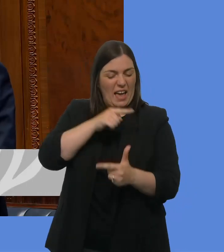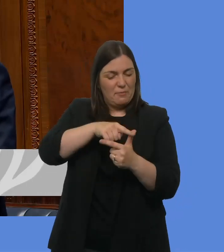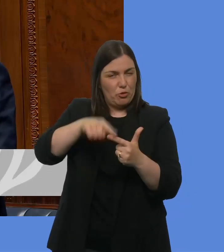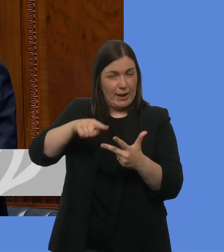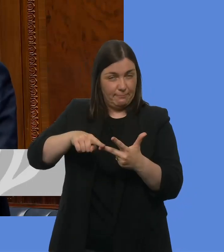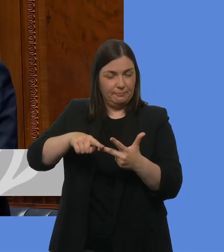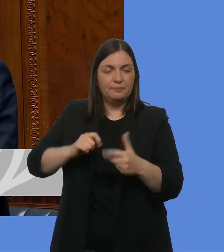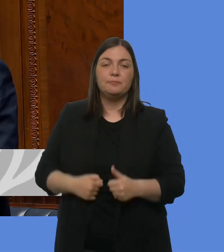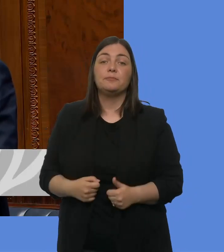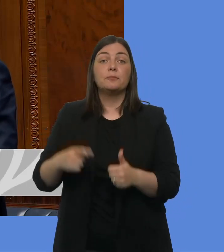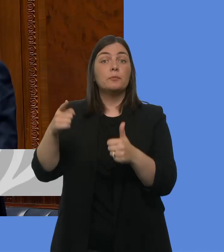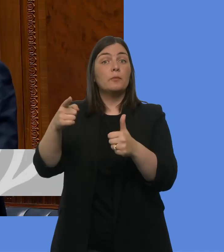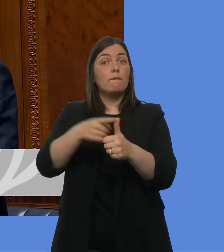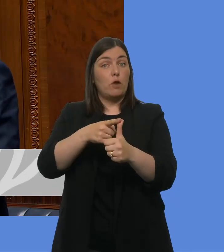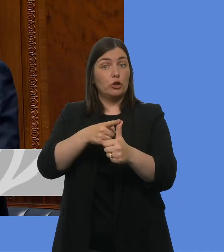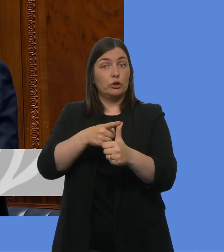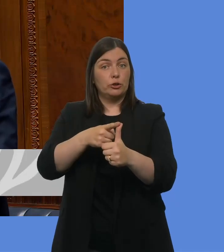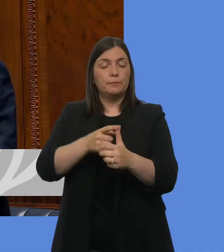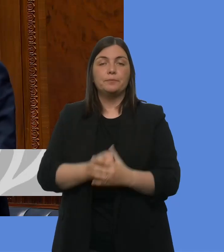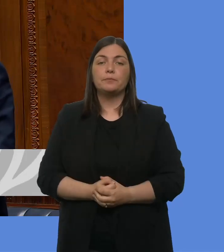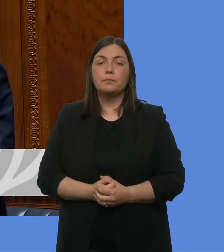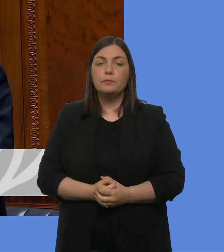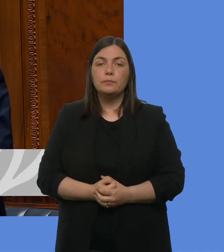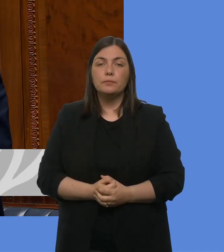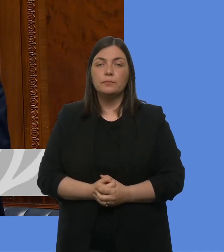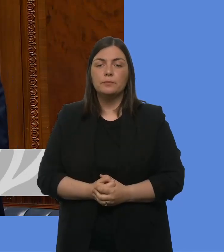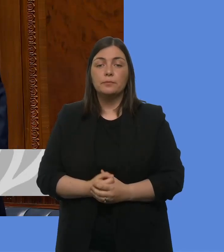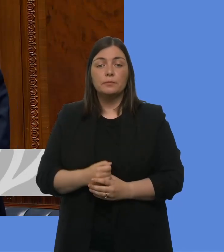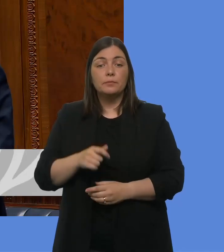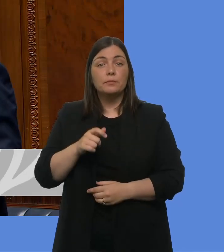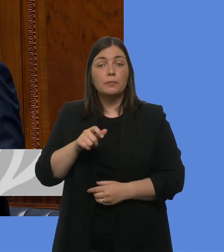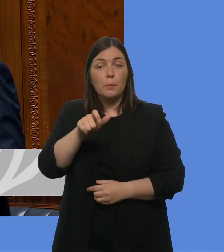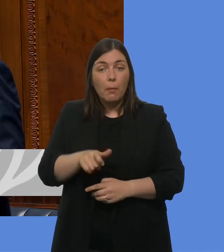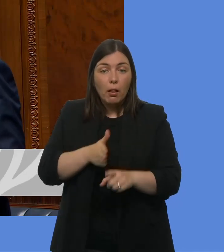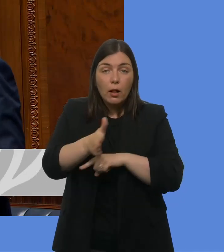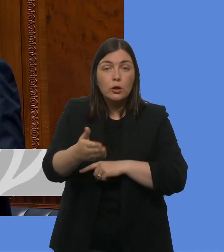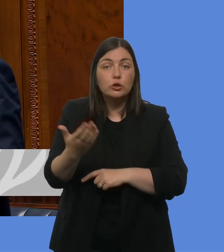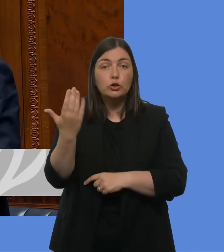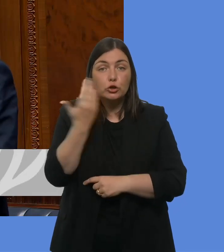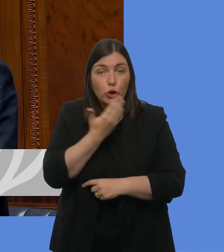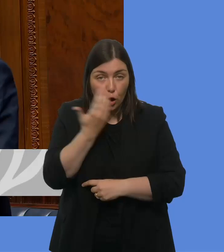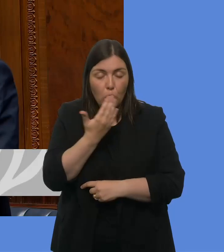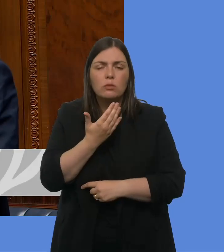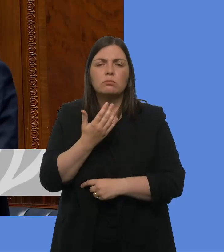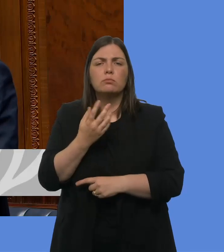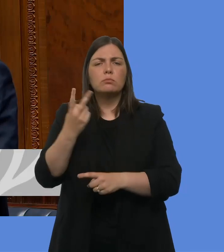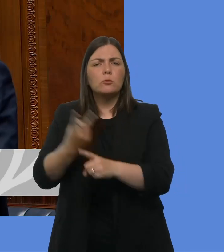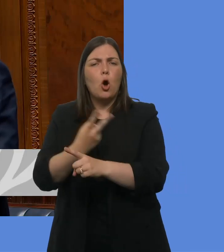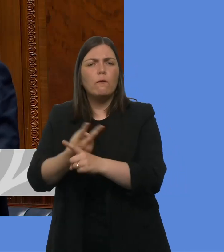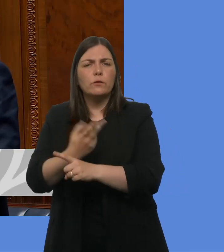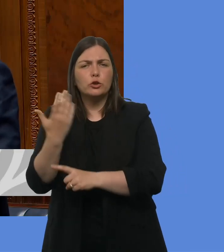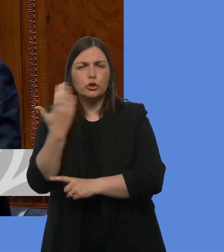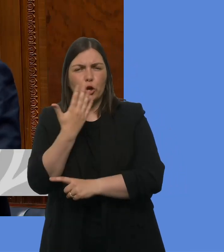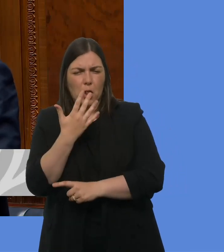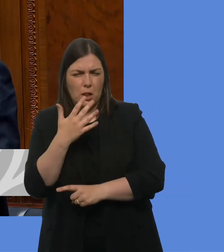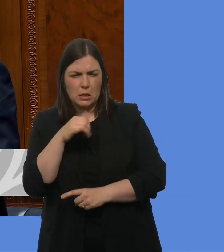is the fact that it is often the school which identifies that a pupil may have a hearing problem. If a child is slow to respond